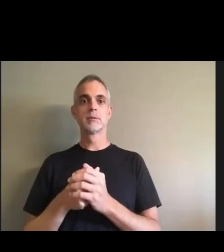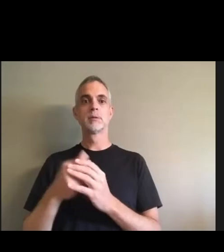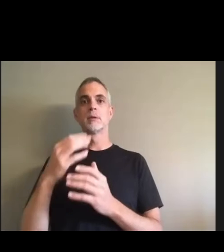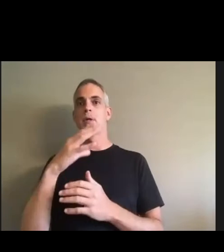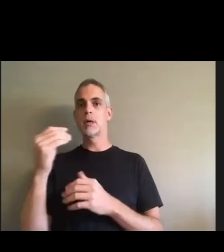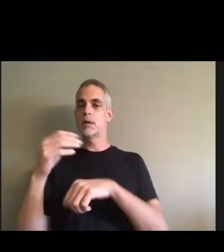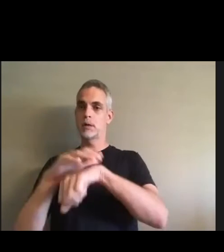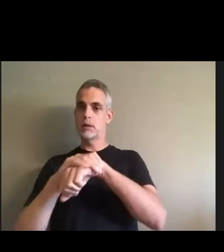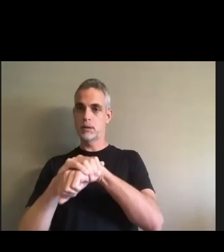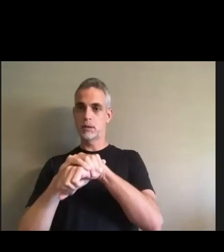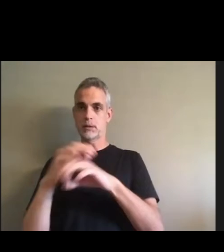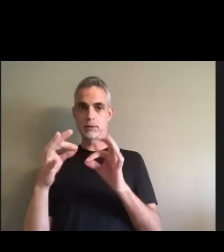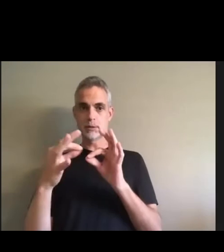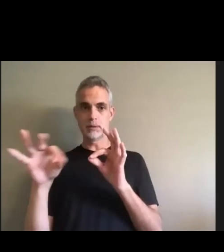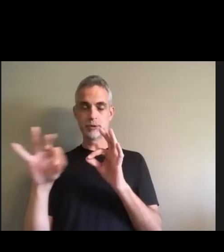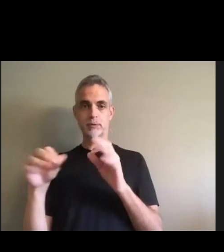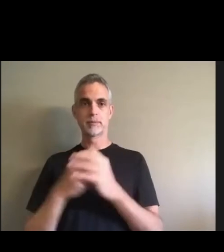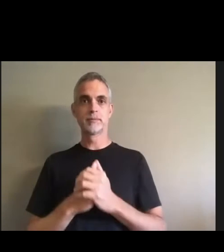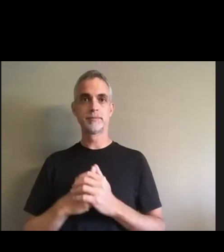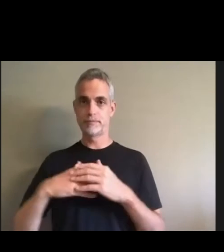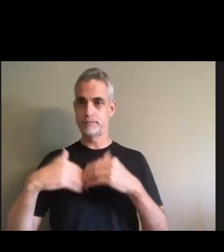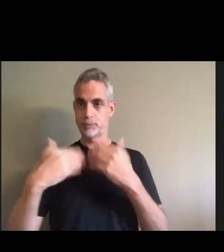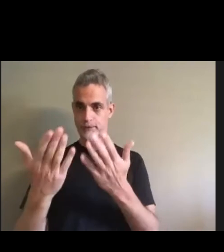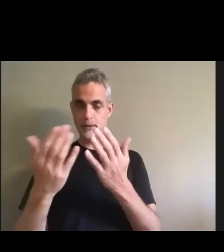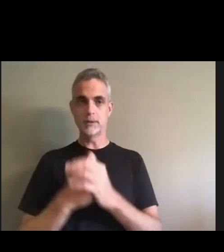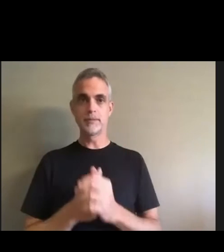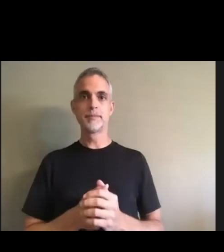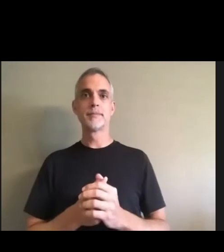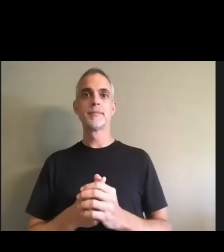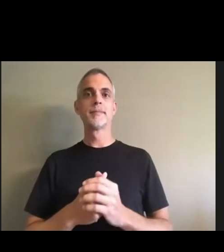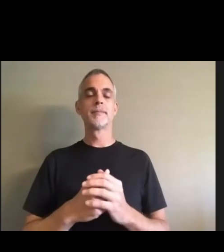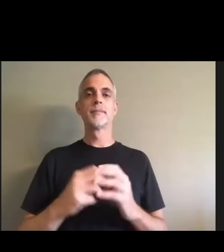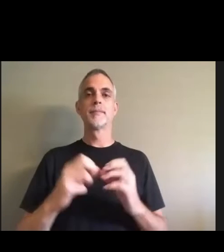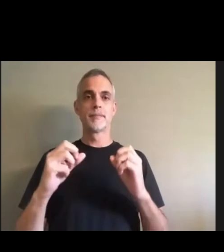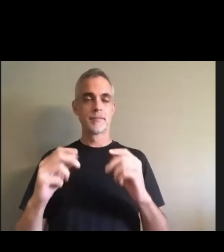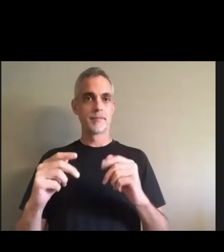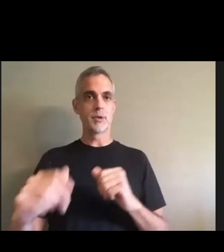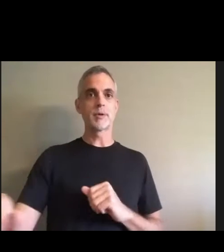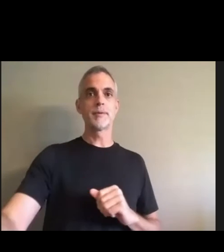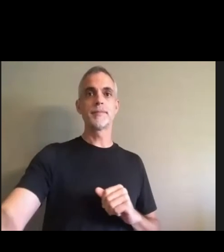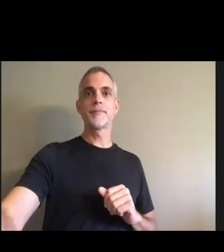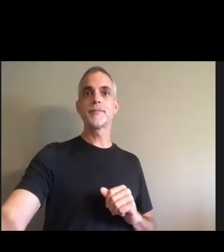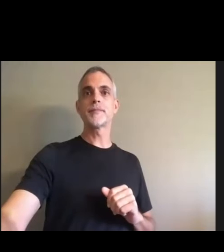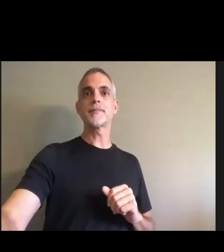interpreting, and we also have English captions are also provided today.